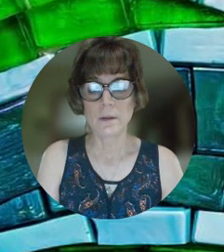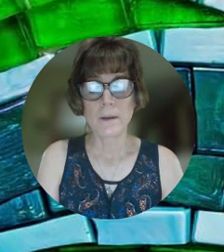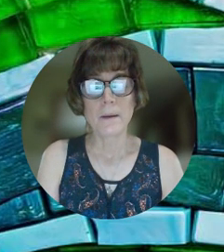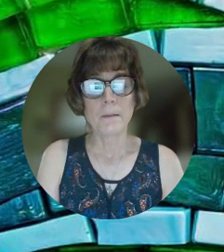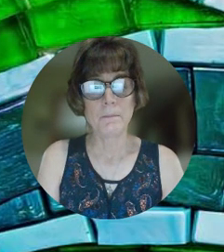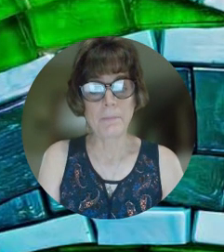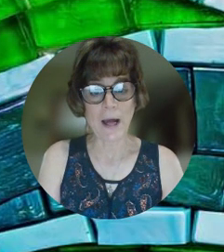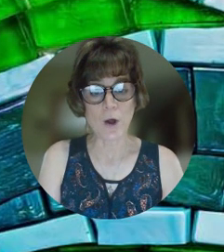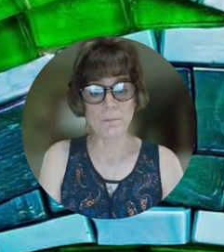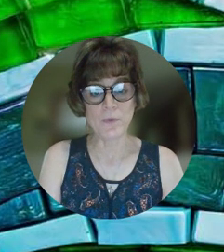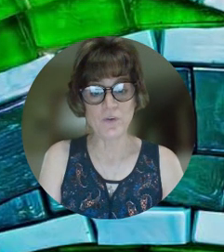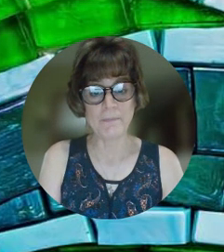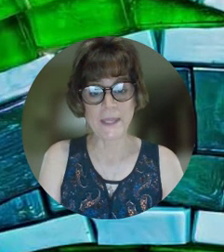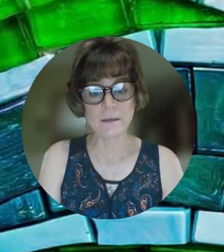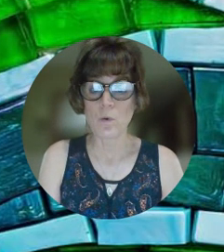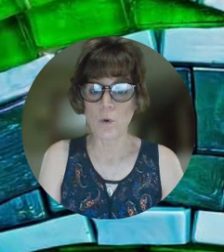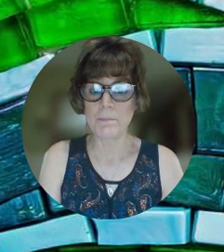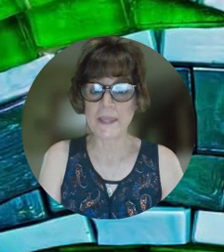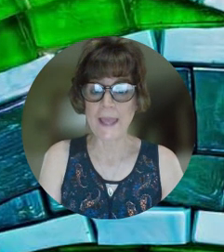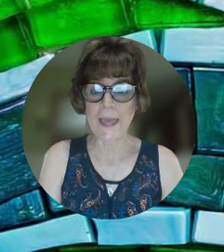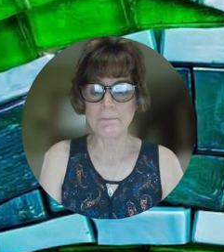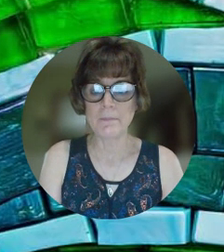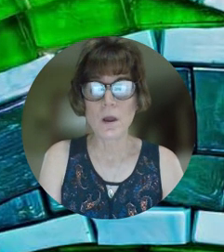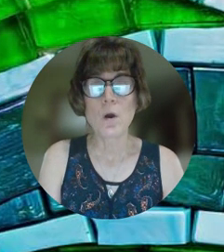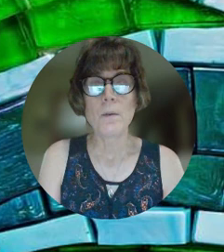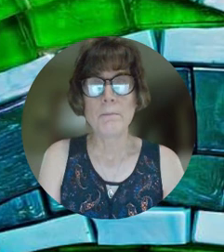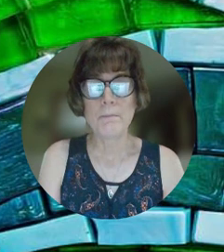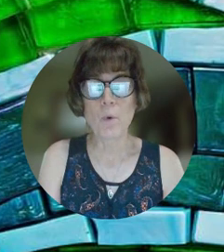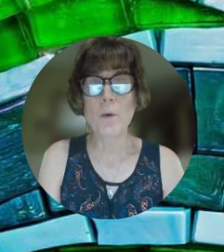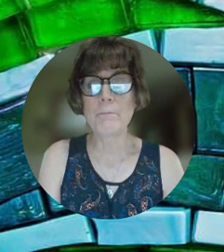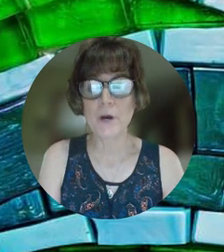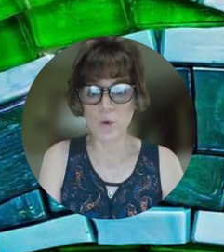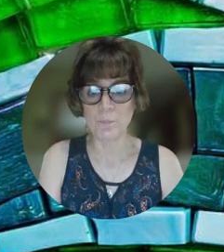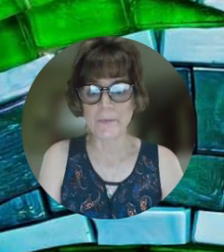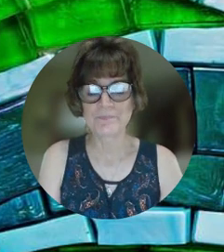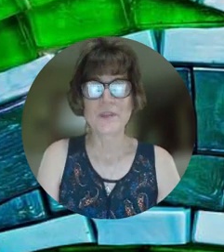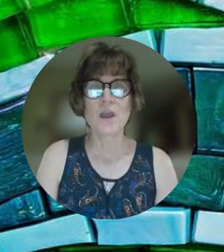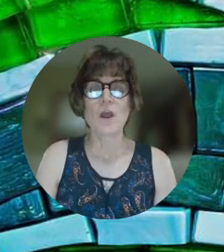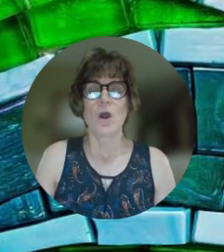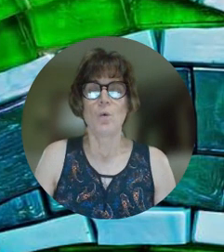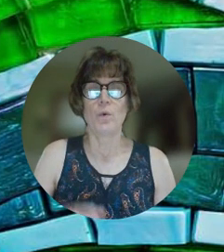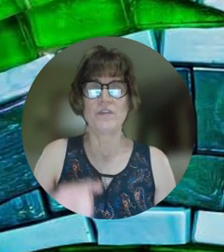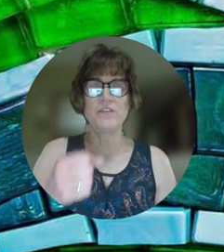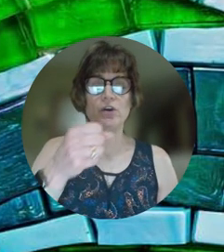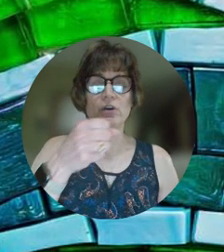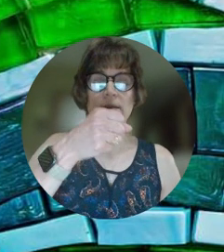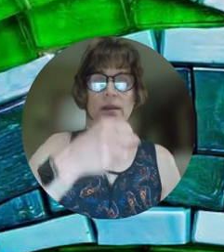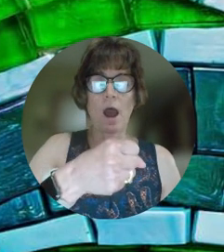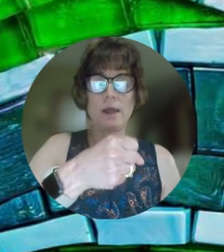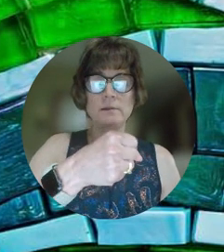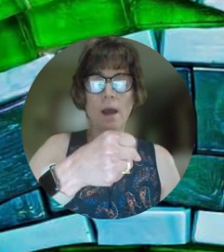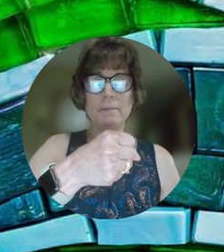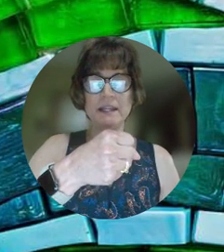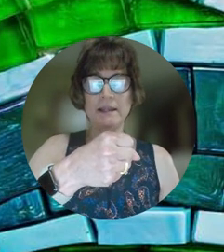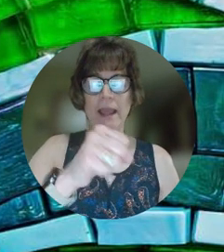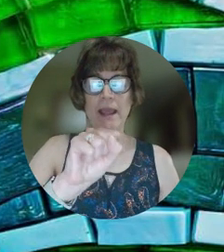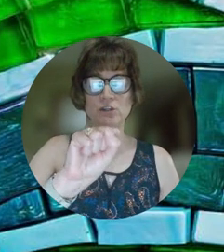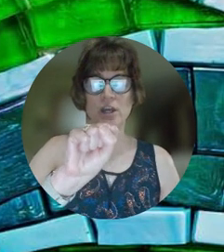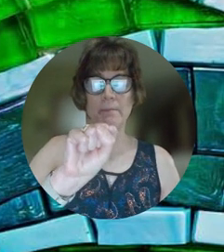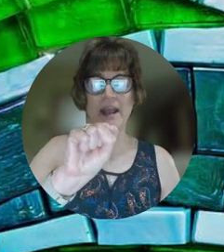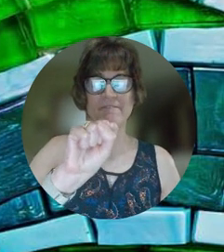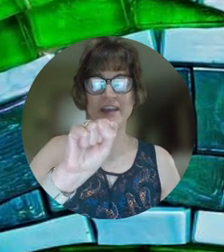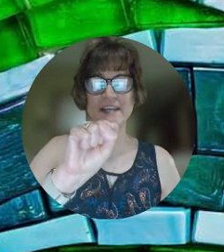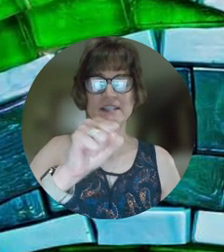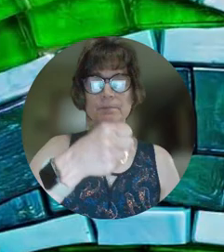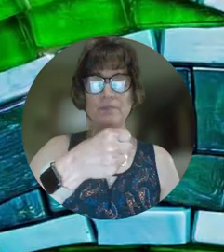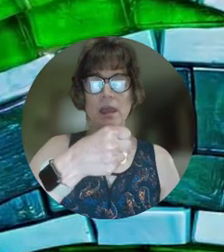Stool, bowel movement, or BM, or poop. With your non-dominant hand, you're going